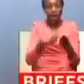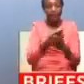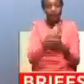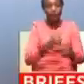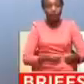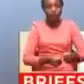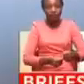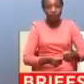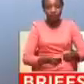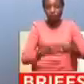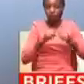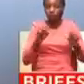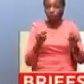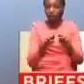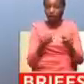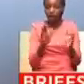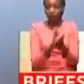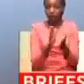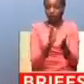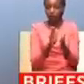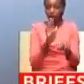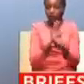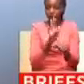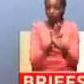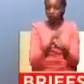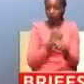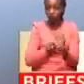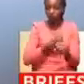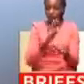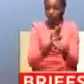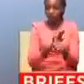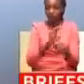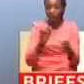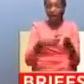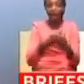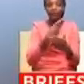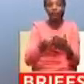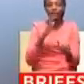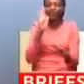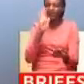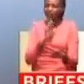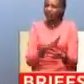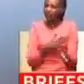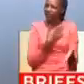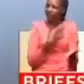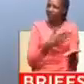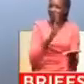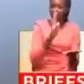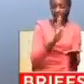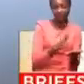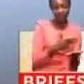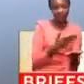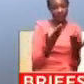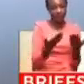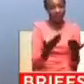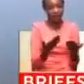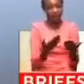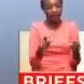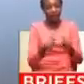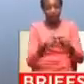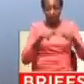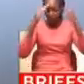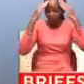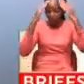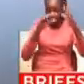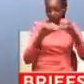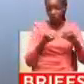mouth. You know, social media wasn't even big at that time, mm-hmm. but just through word of mouth and just by, you know, being consistent